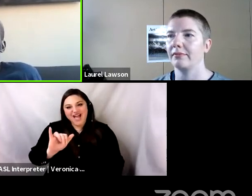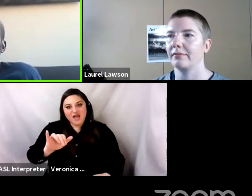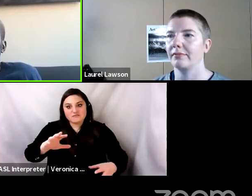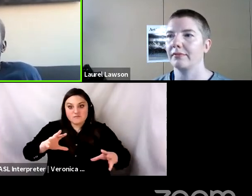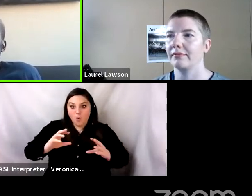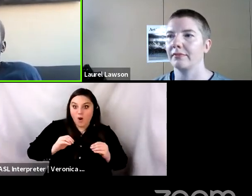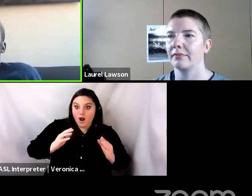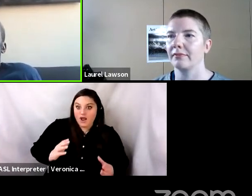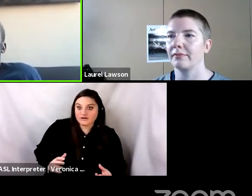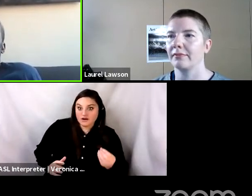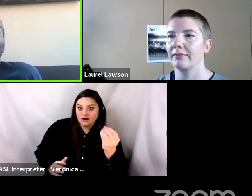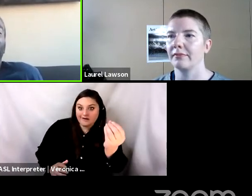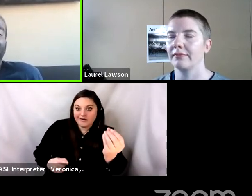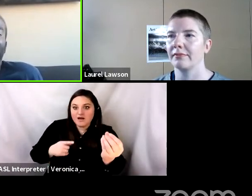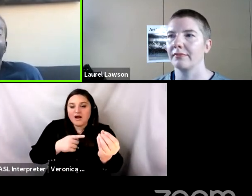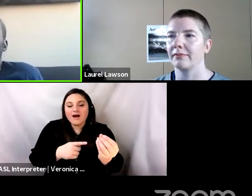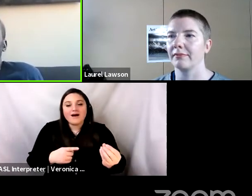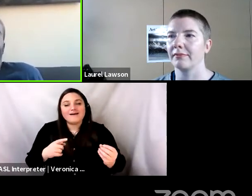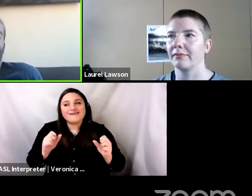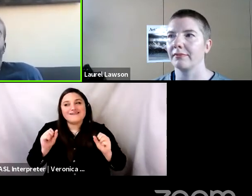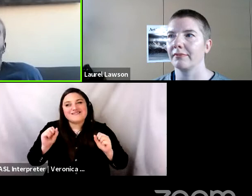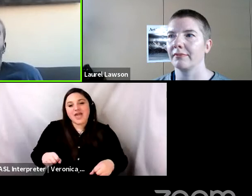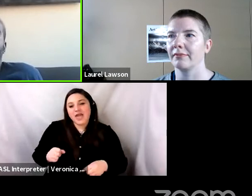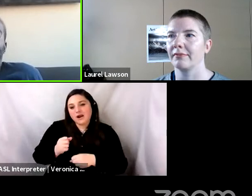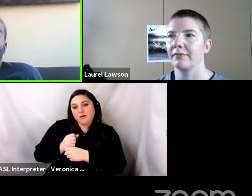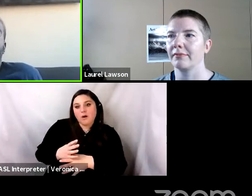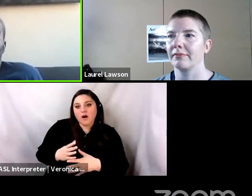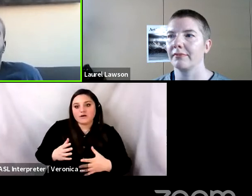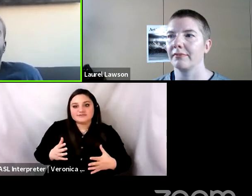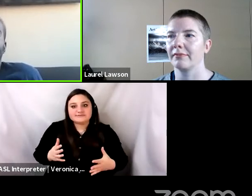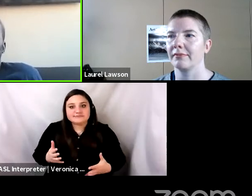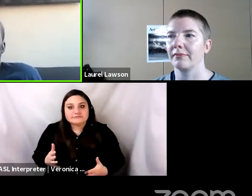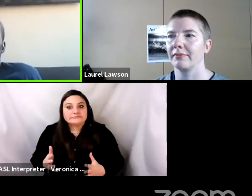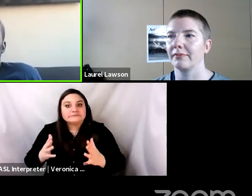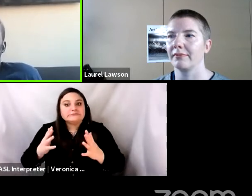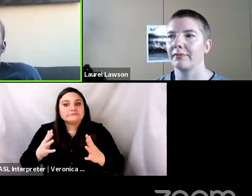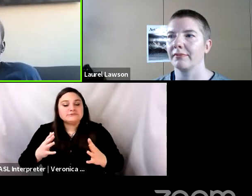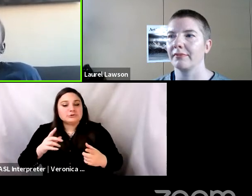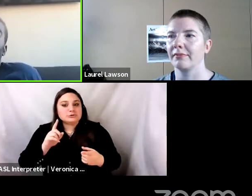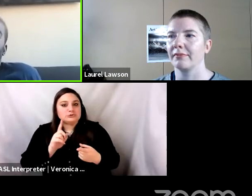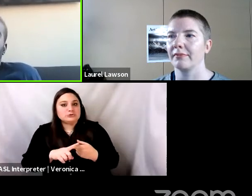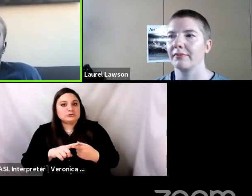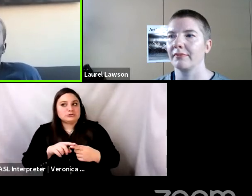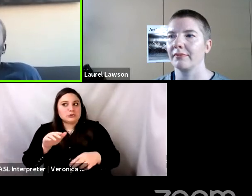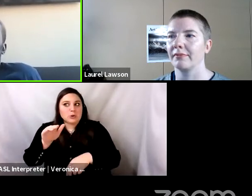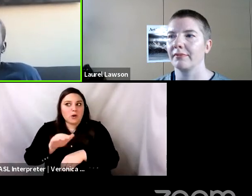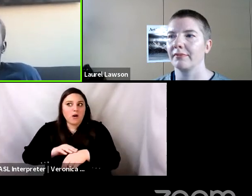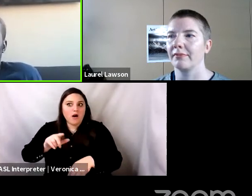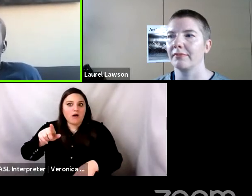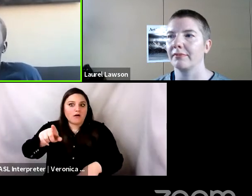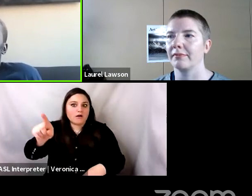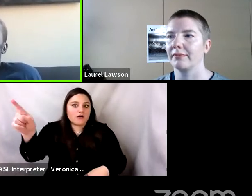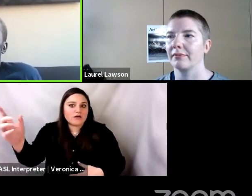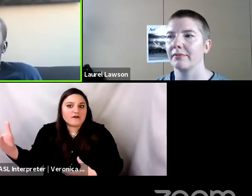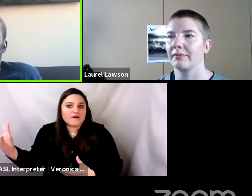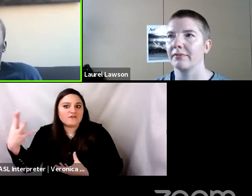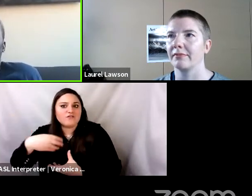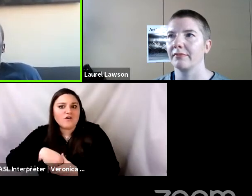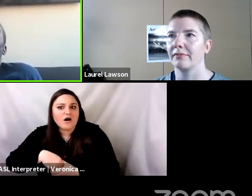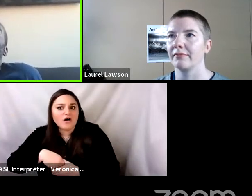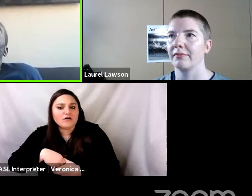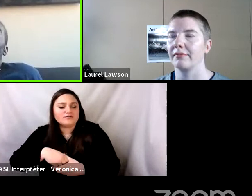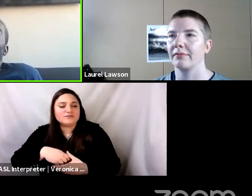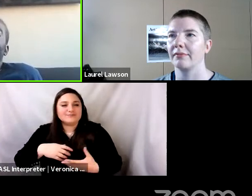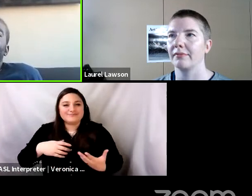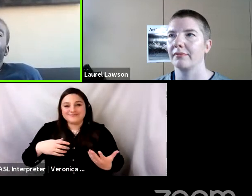my experience. Like people have been more afraid to kind of call in somebody else, especially in like a non-disabled dance